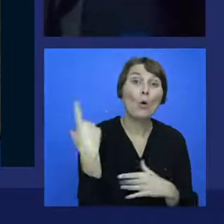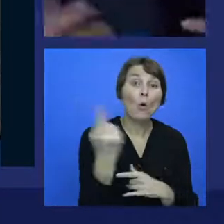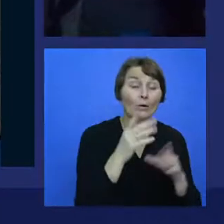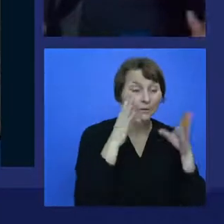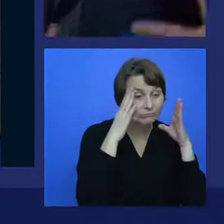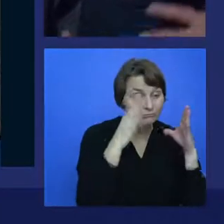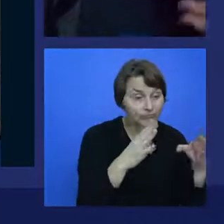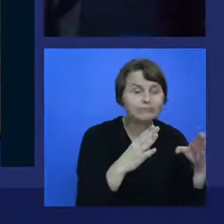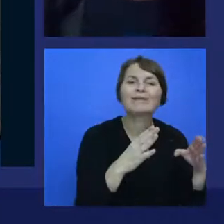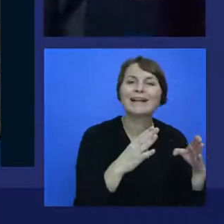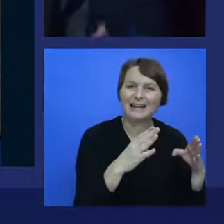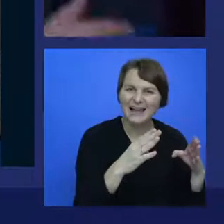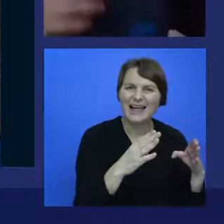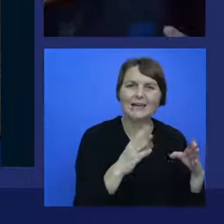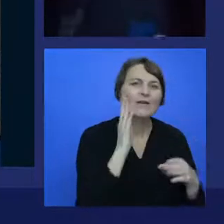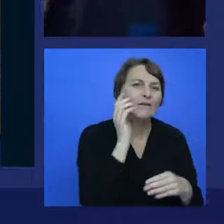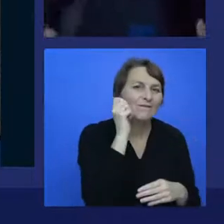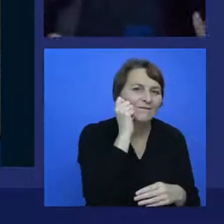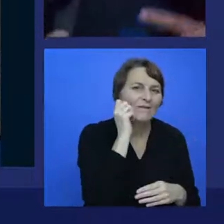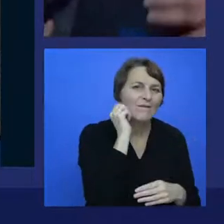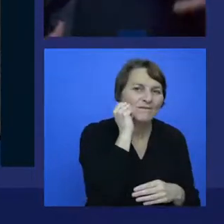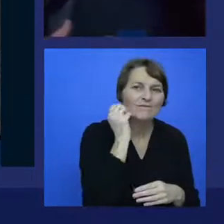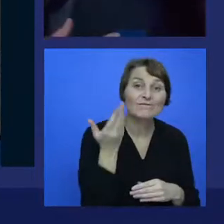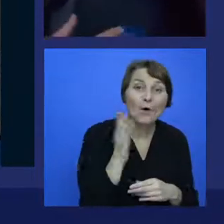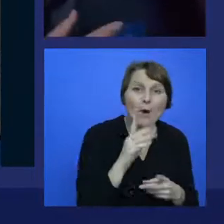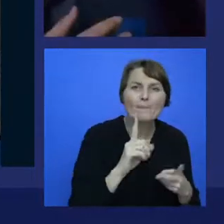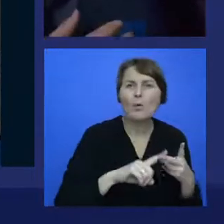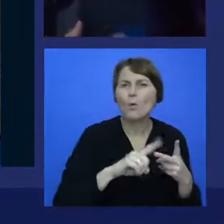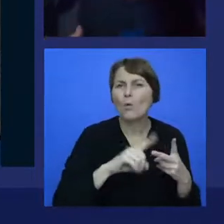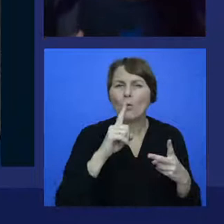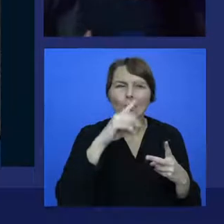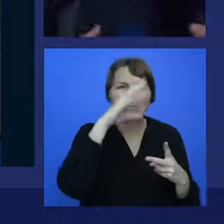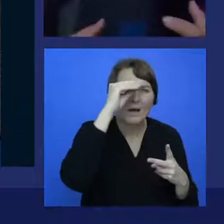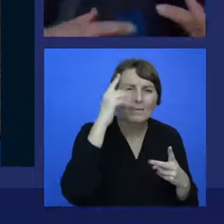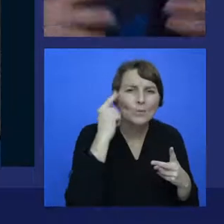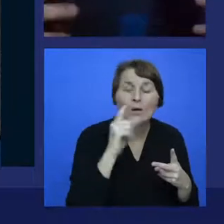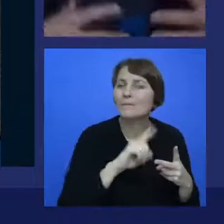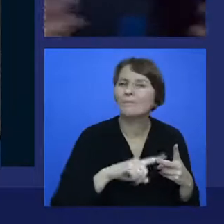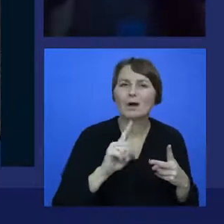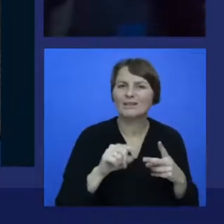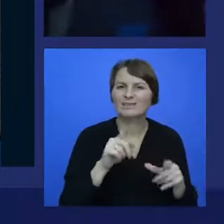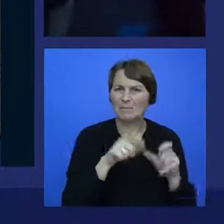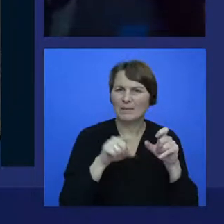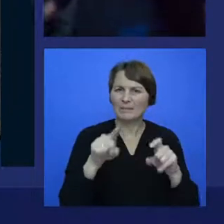also mean introverts, extroverts, people with special needs, people who are hard of hearing.